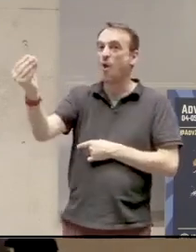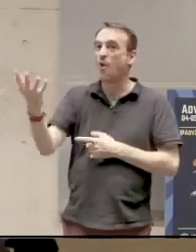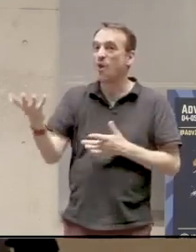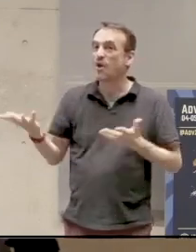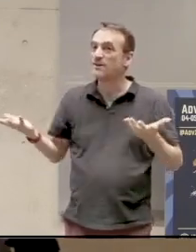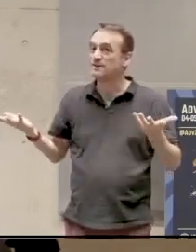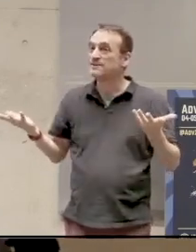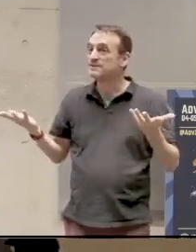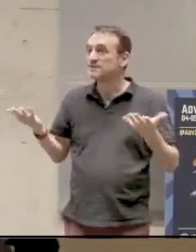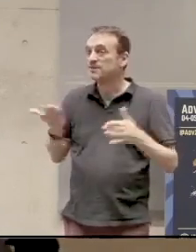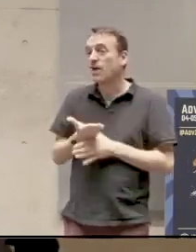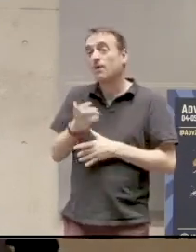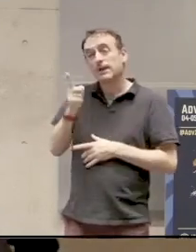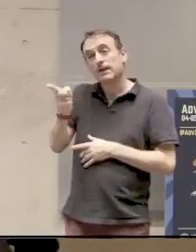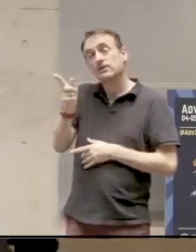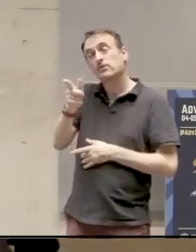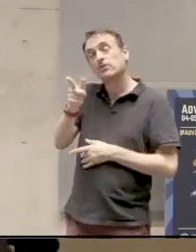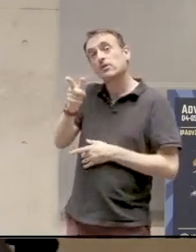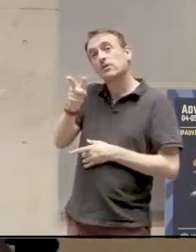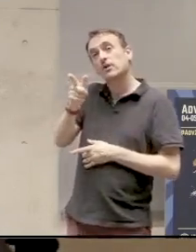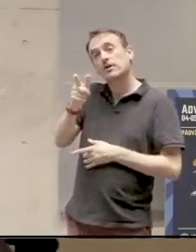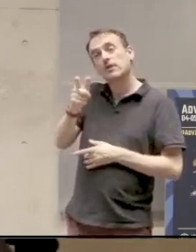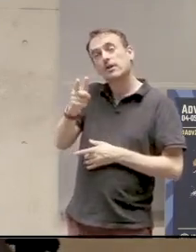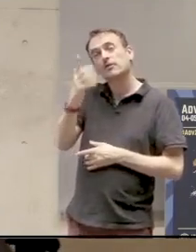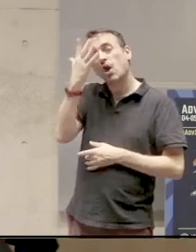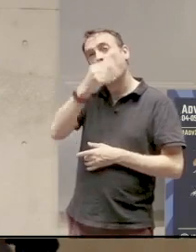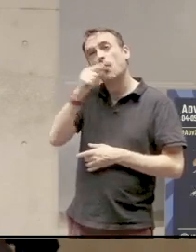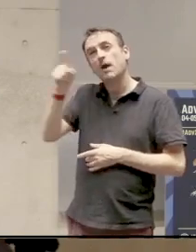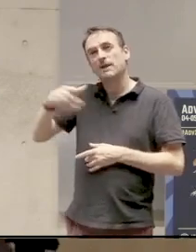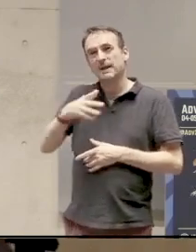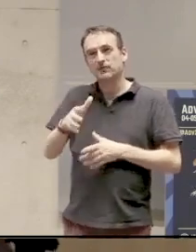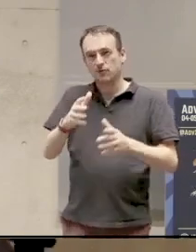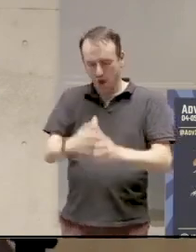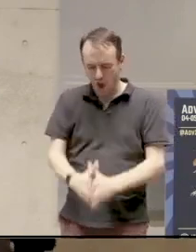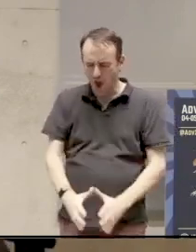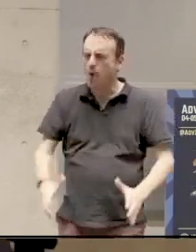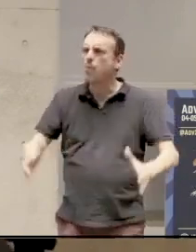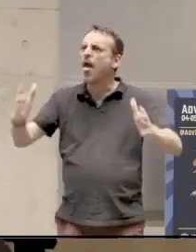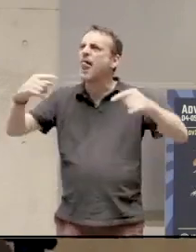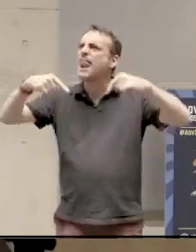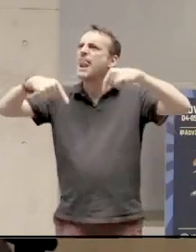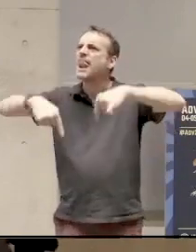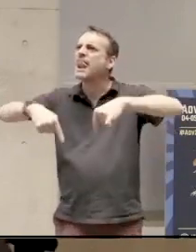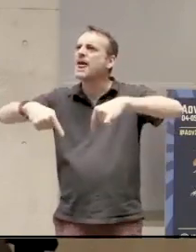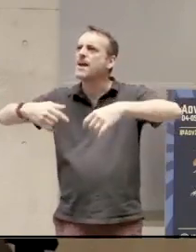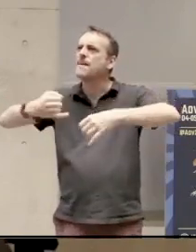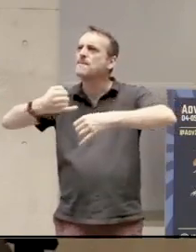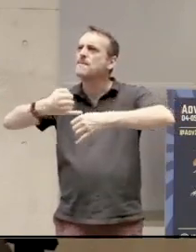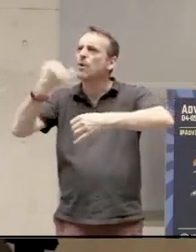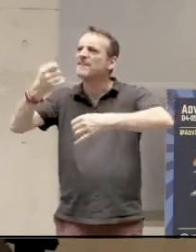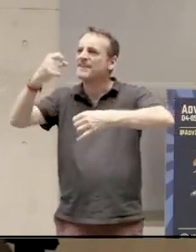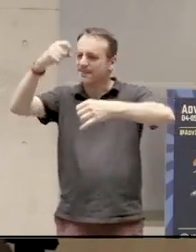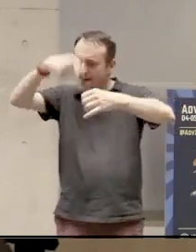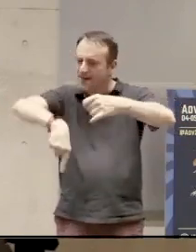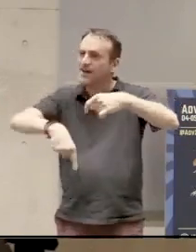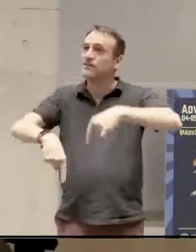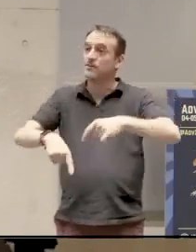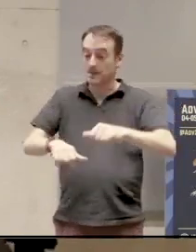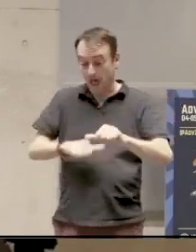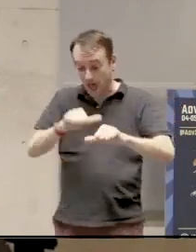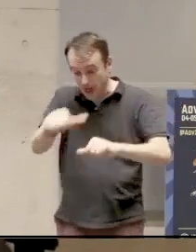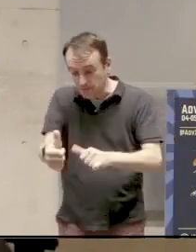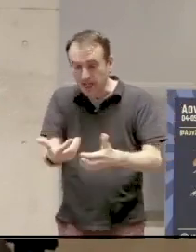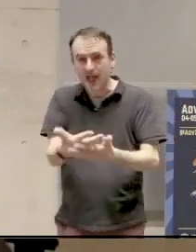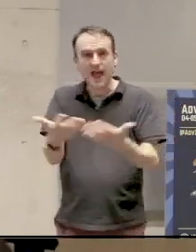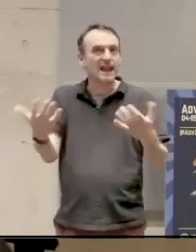I say we need to go for their soul. We need to basically poison the well so that no game afterwards can have any sort of degree